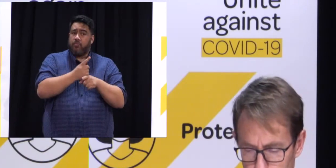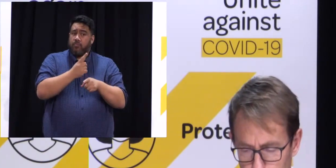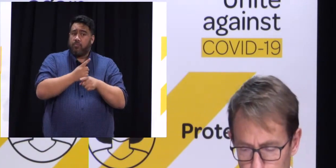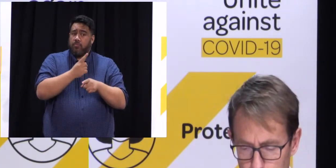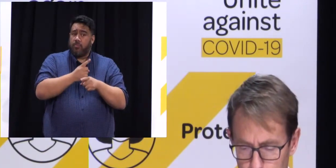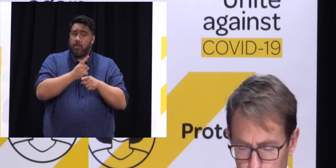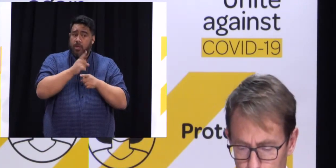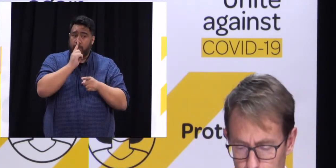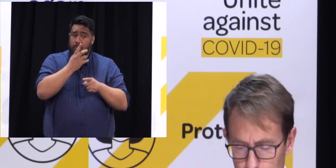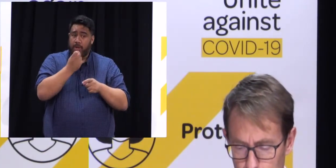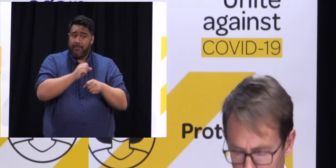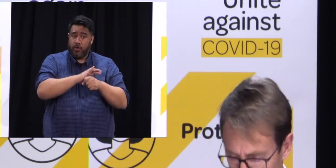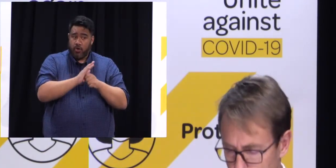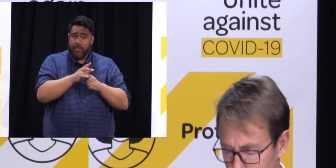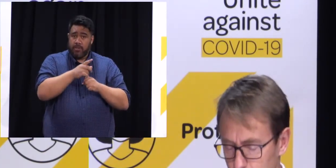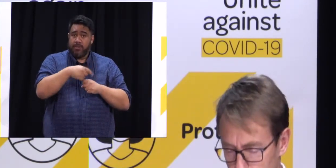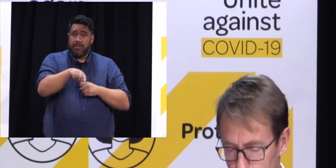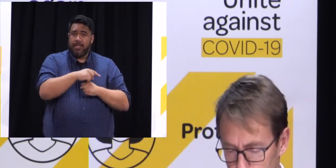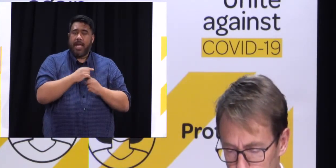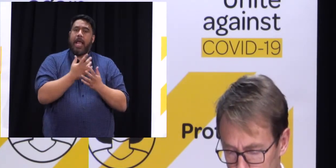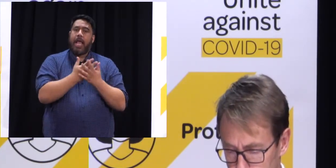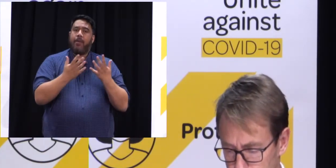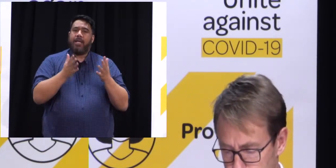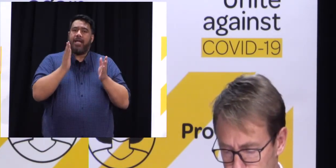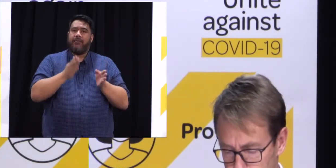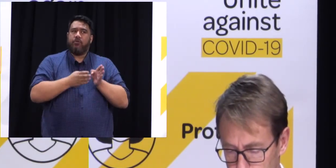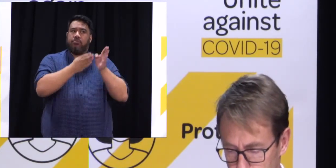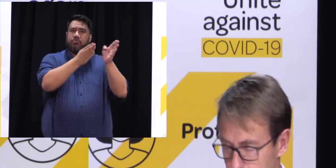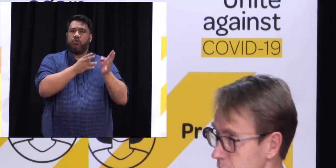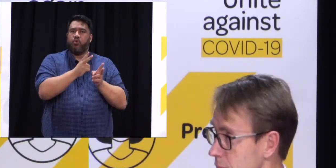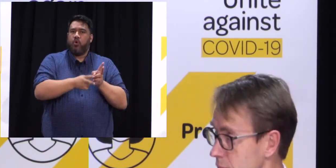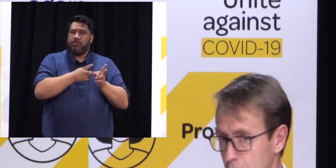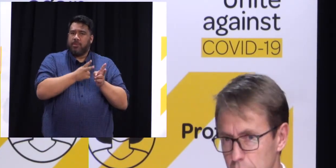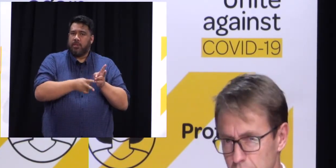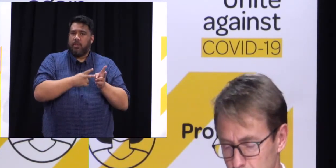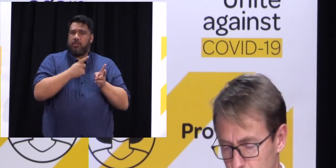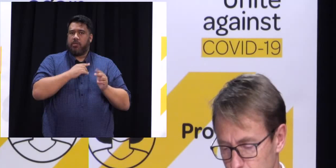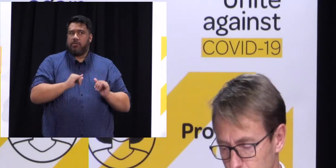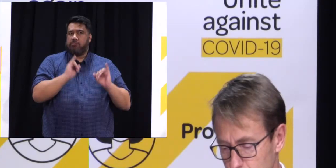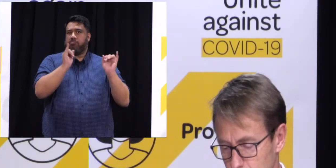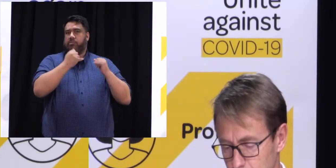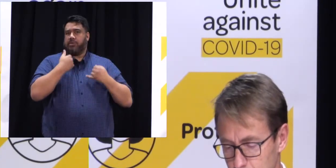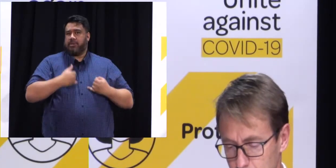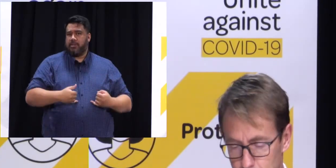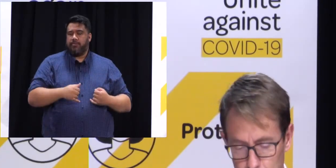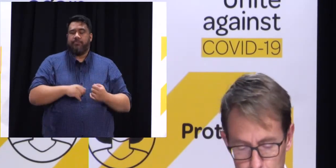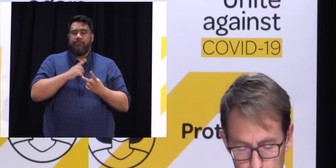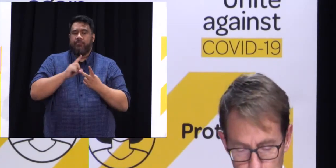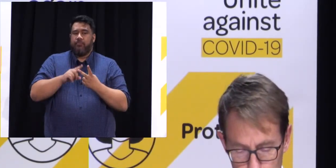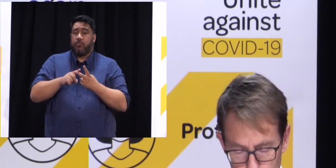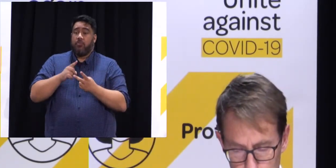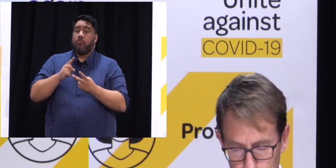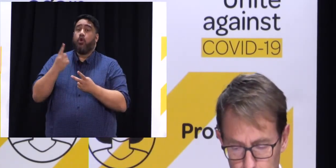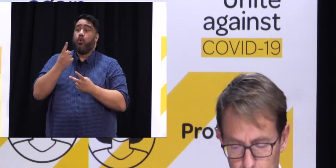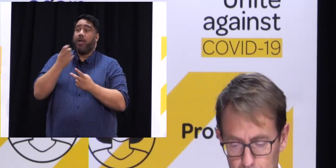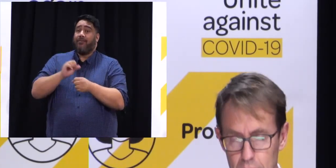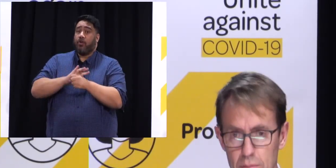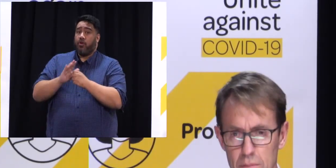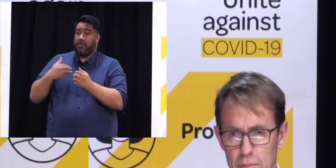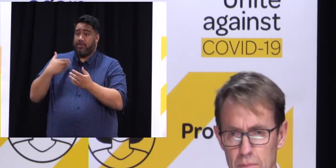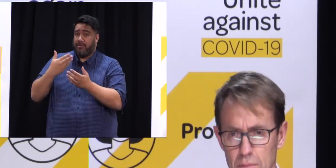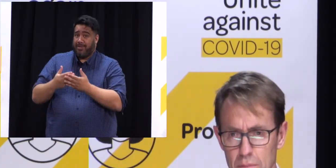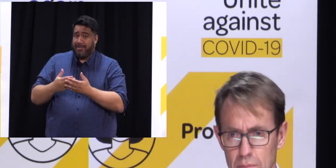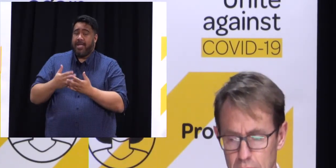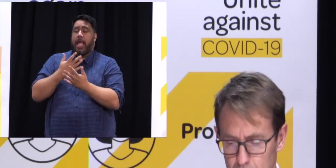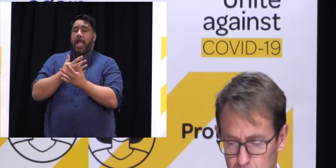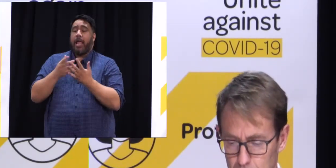infected people require hospital level care, same as yesterday? Yep. And also, how many of the people that have tested positive so far have been